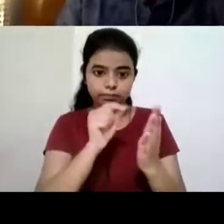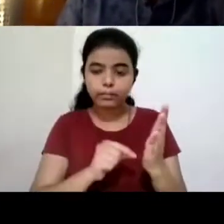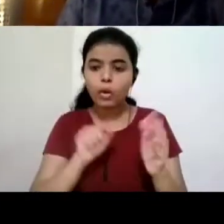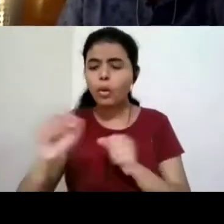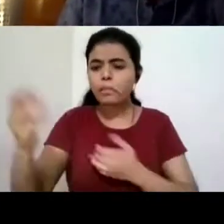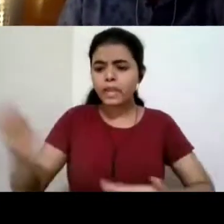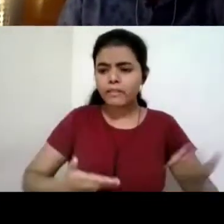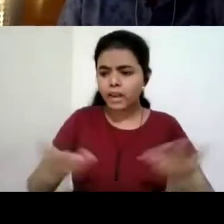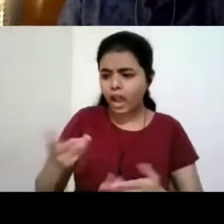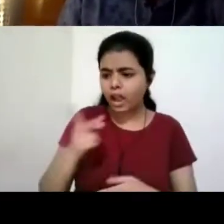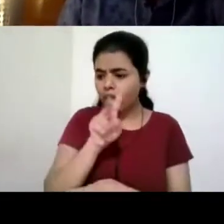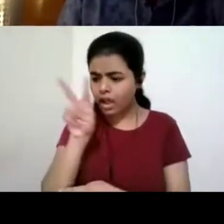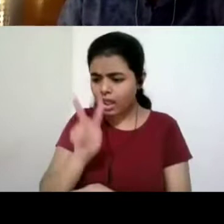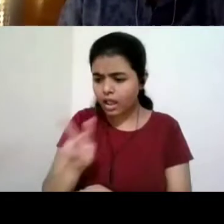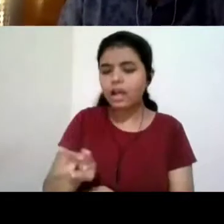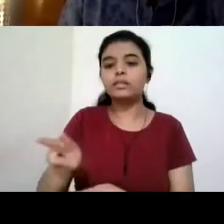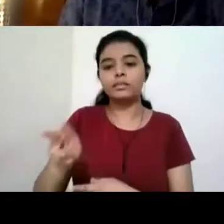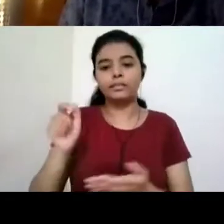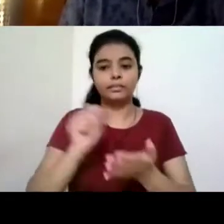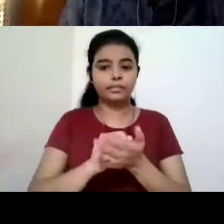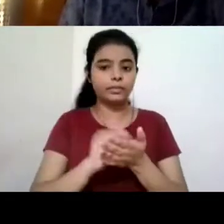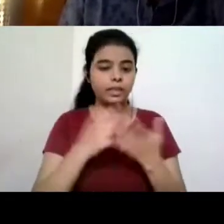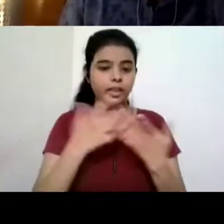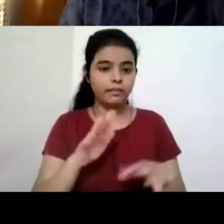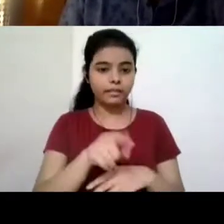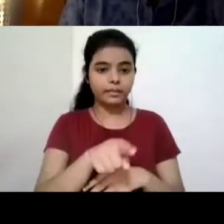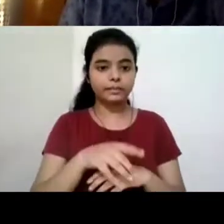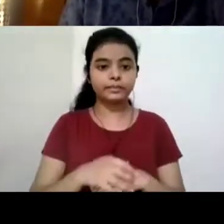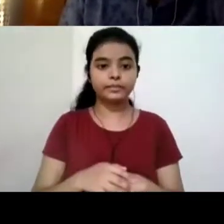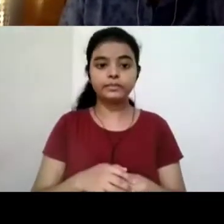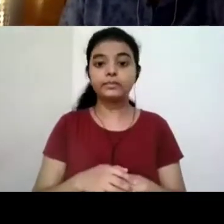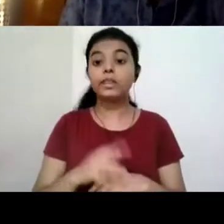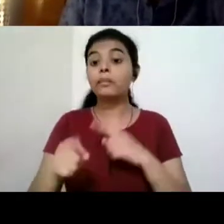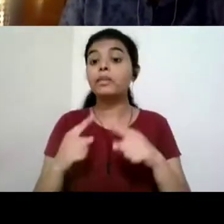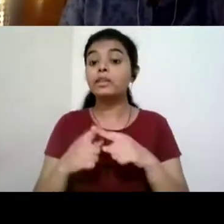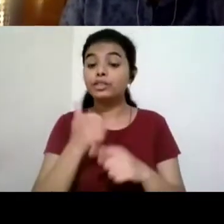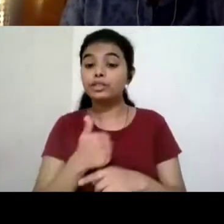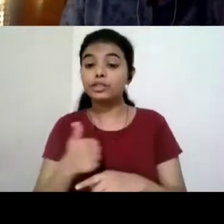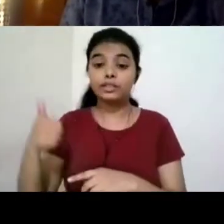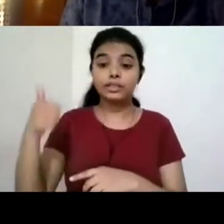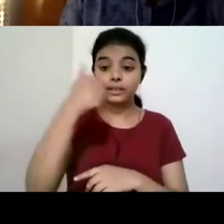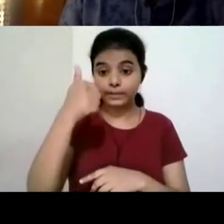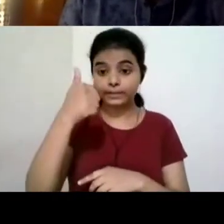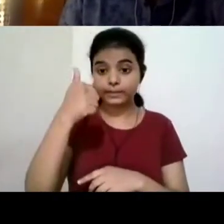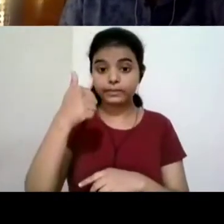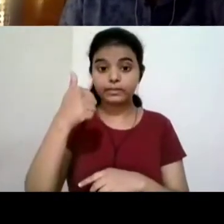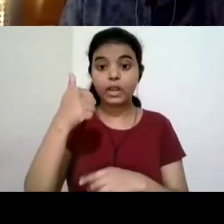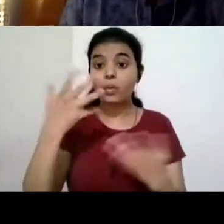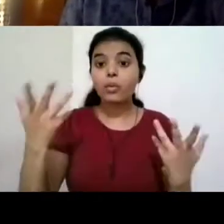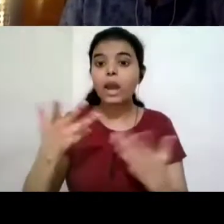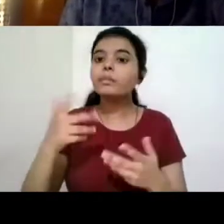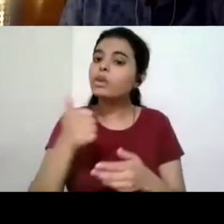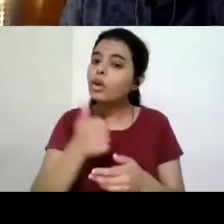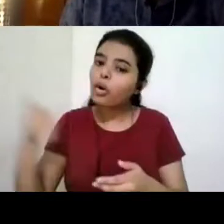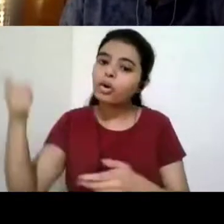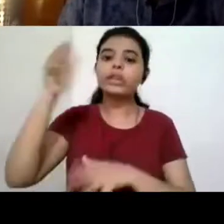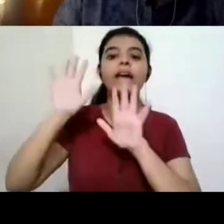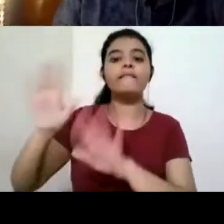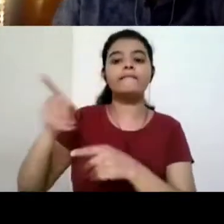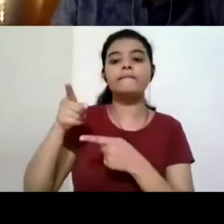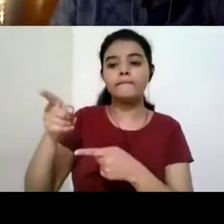behavior. And in the other dimension of it is authoritative cause it is authoritarian. That is, it